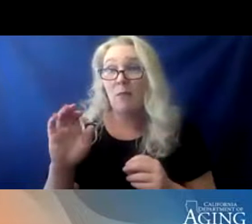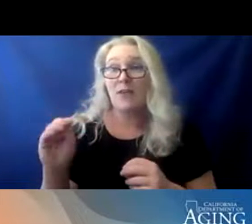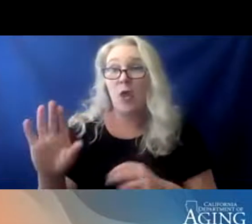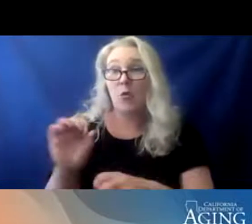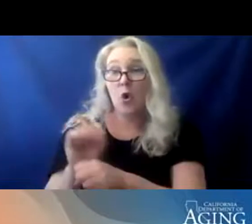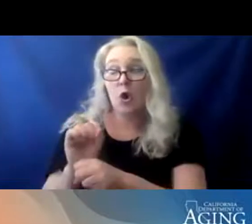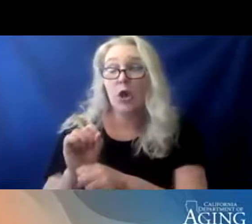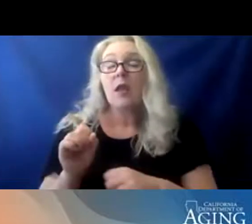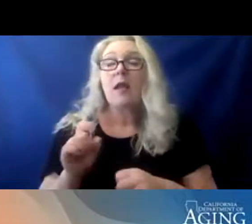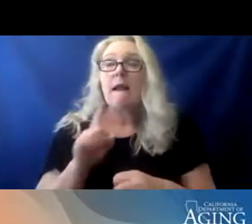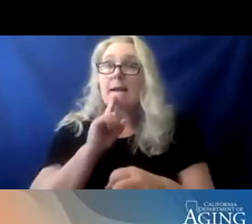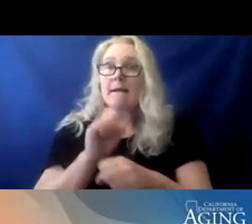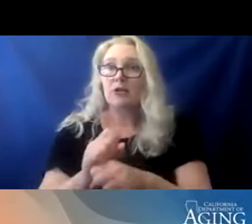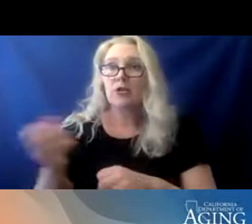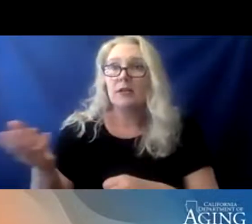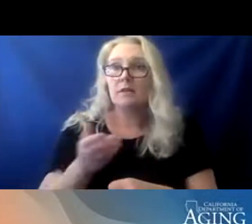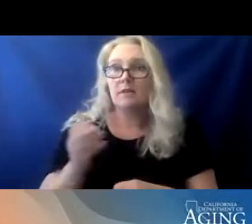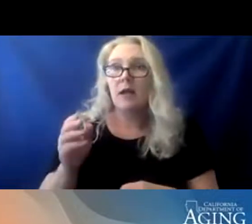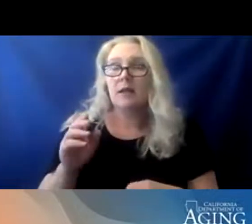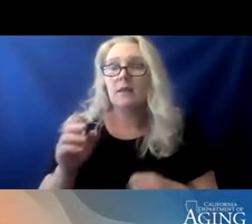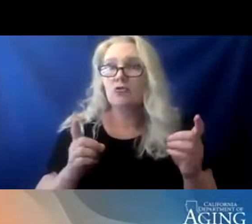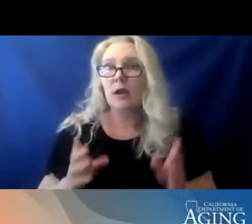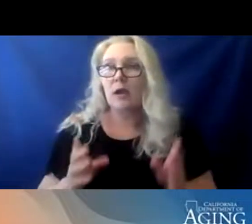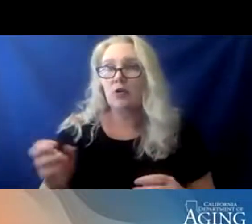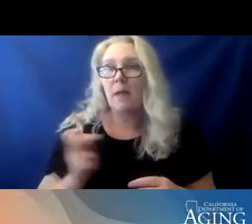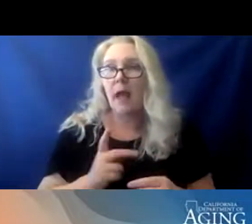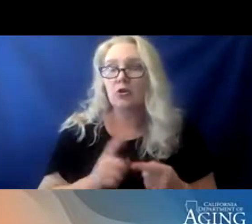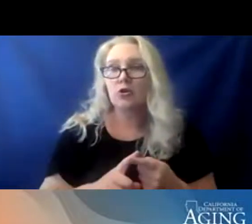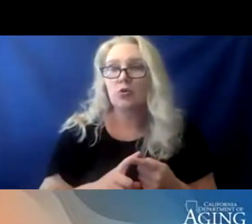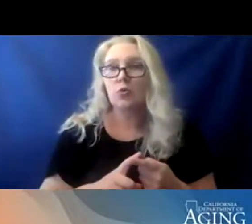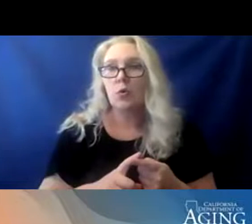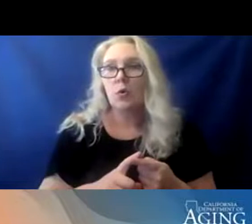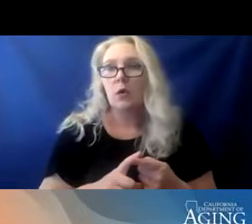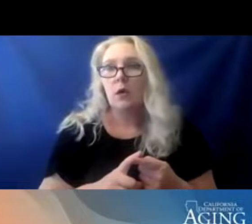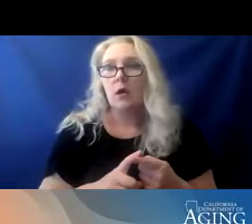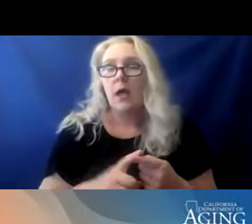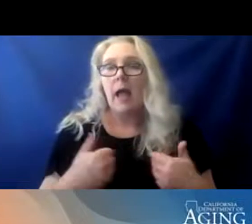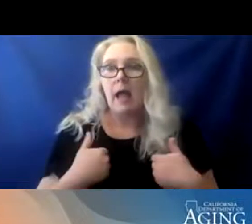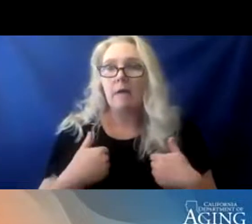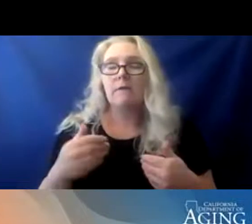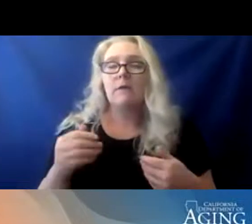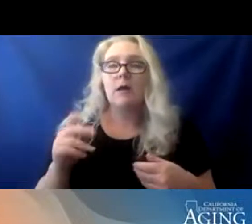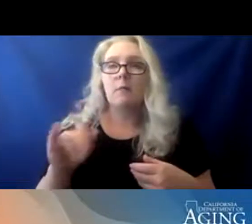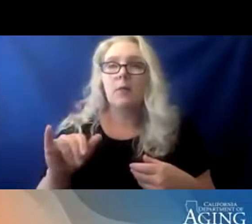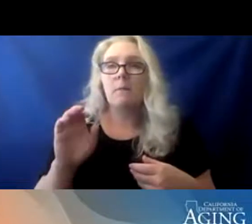they actually invited Director Kim McCoy Wade back to host a playbook focused webinar for